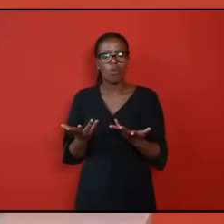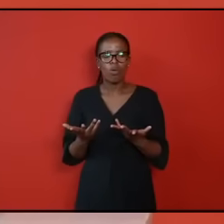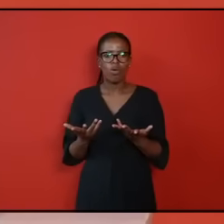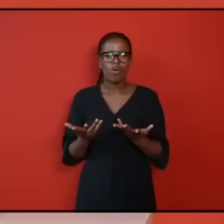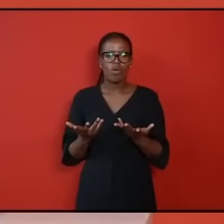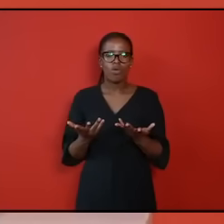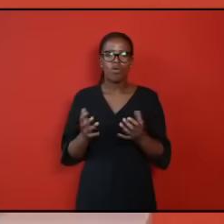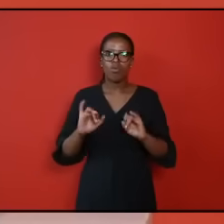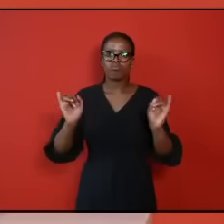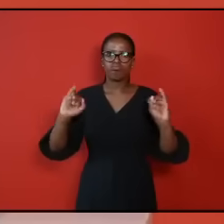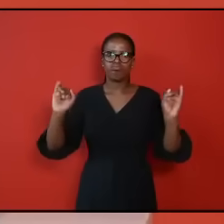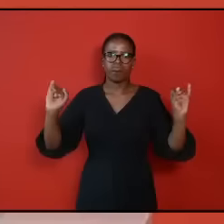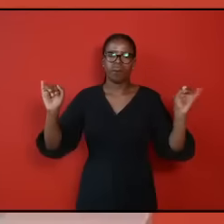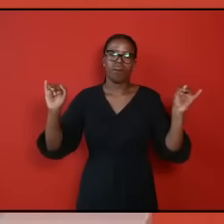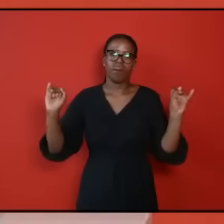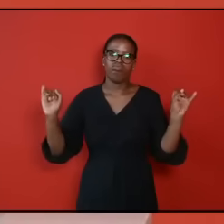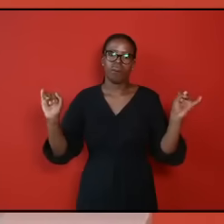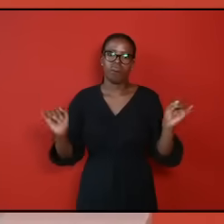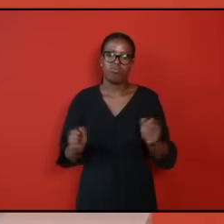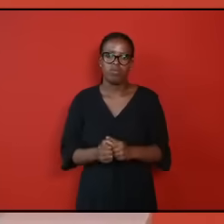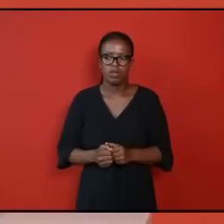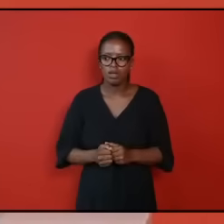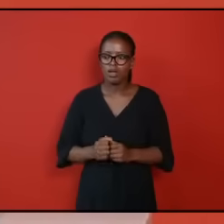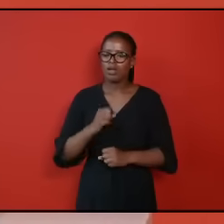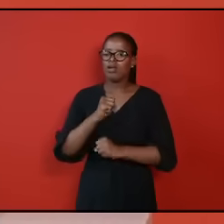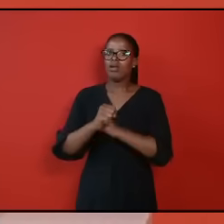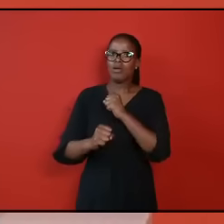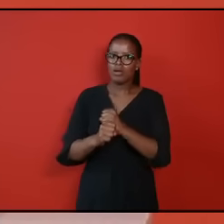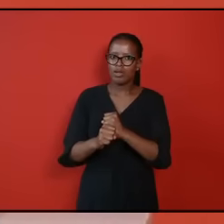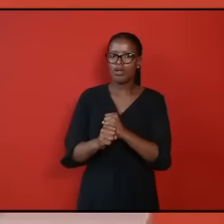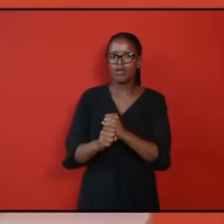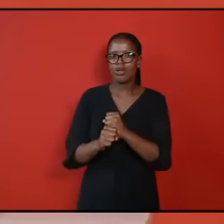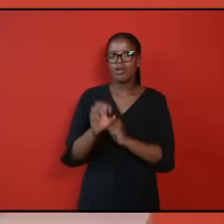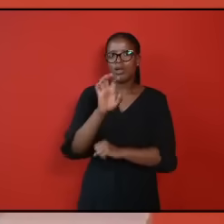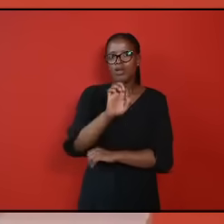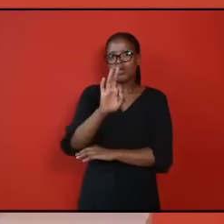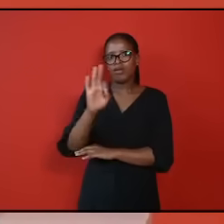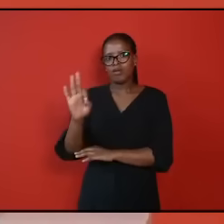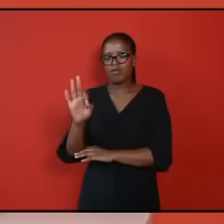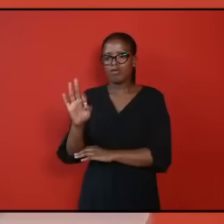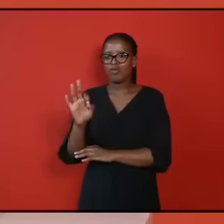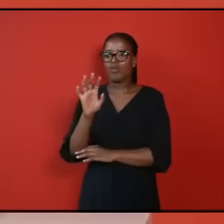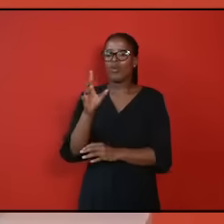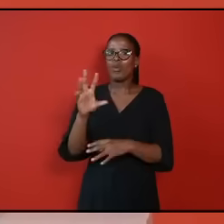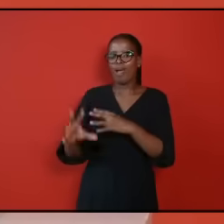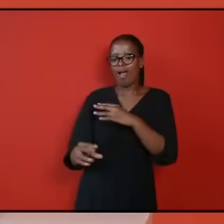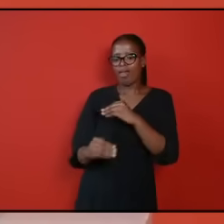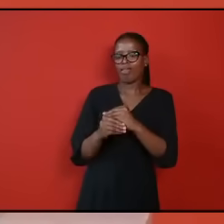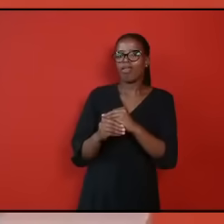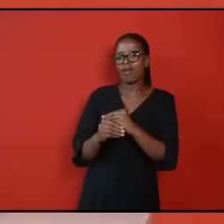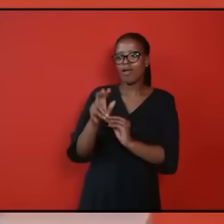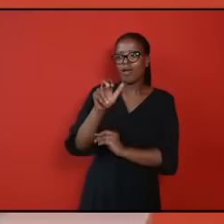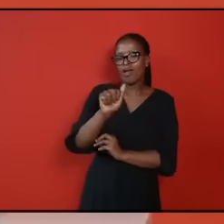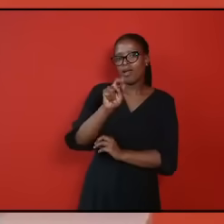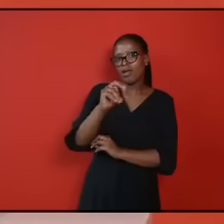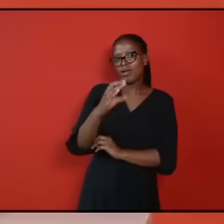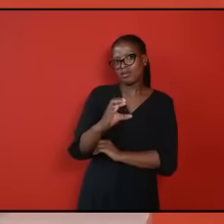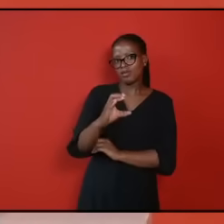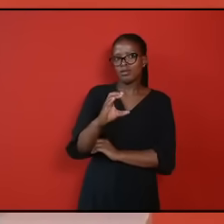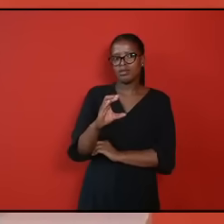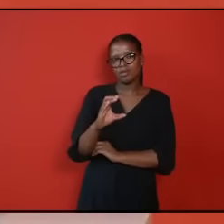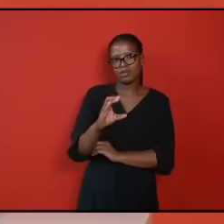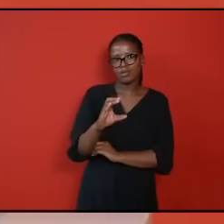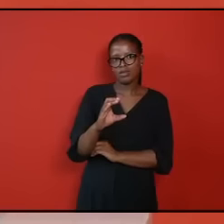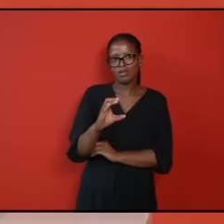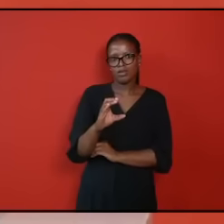Yeah, it will be worse. Every EFF vote will be counted ANC. And then there is no party